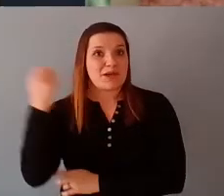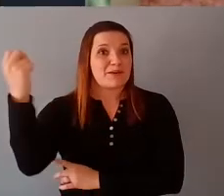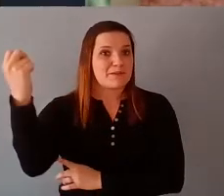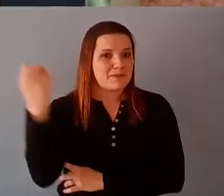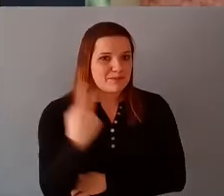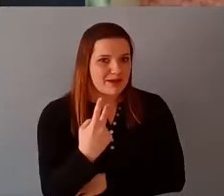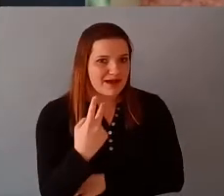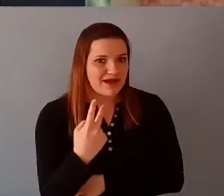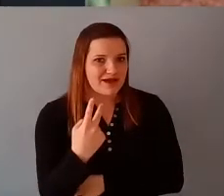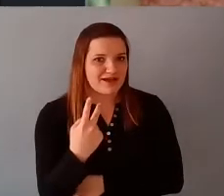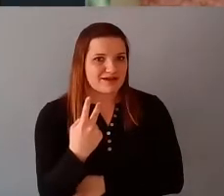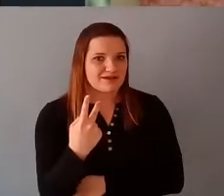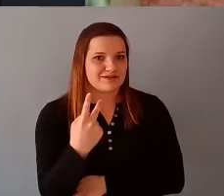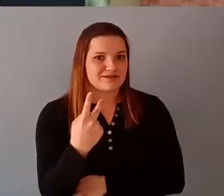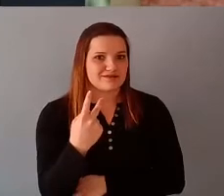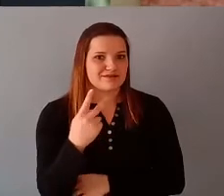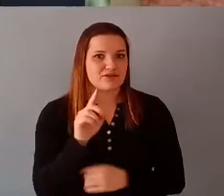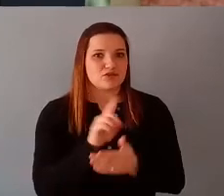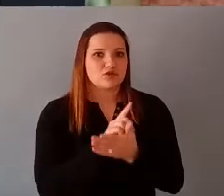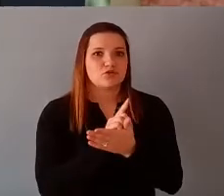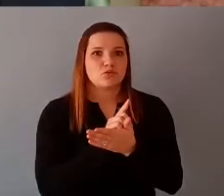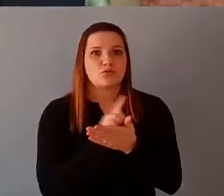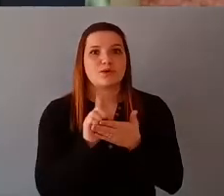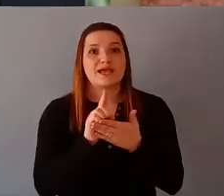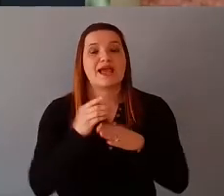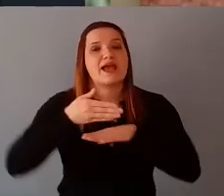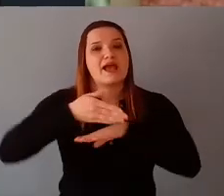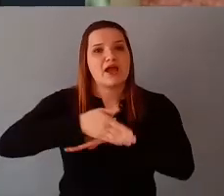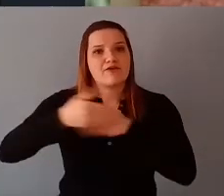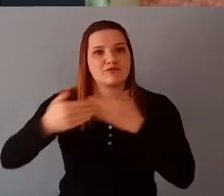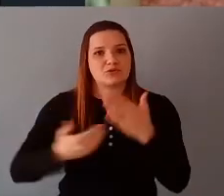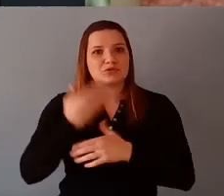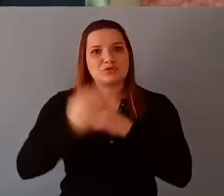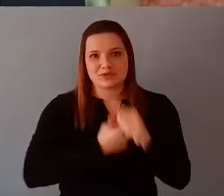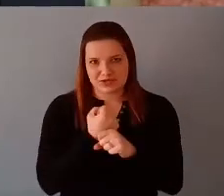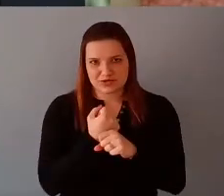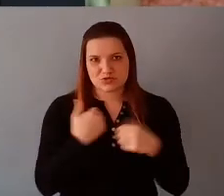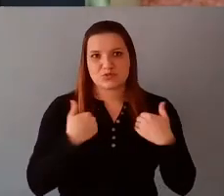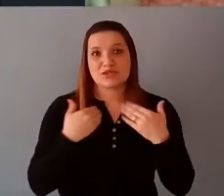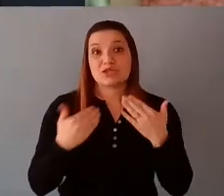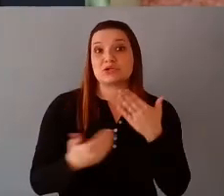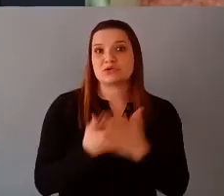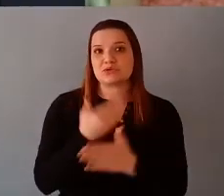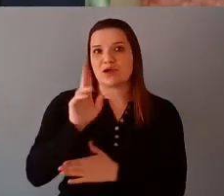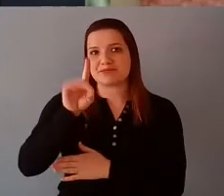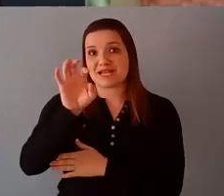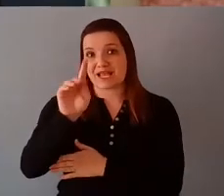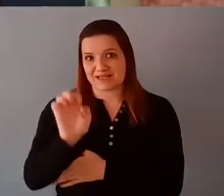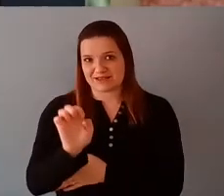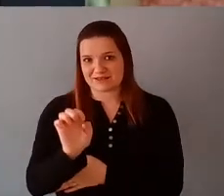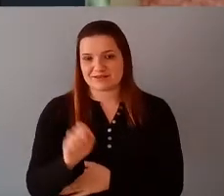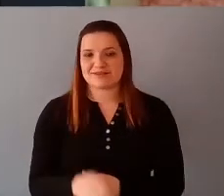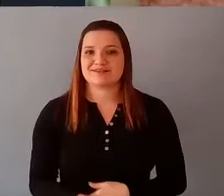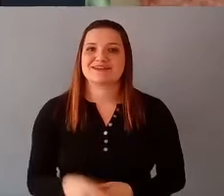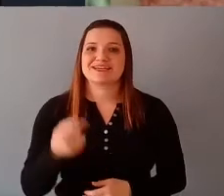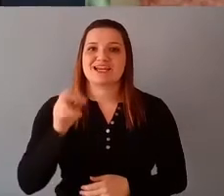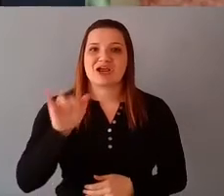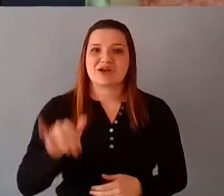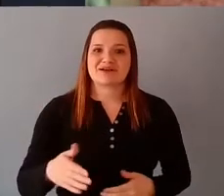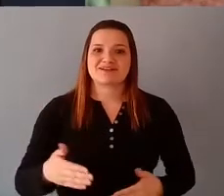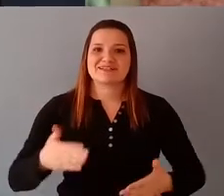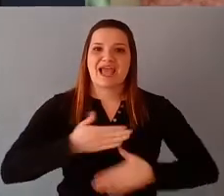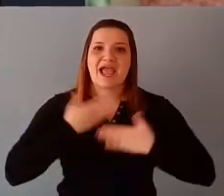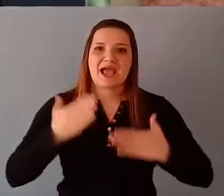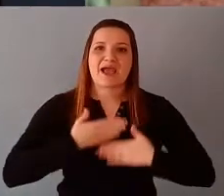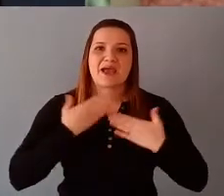back the week after New Year's for an update for you. So, Gary, let's wish everybody a